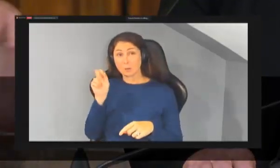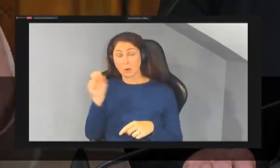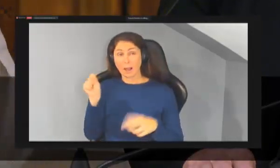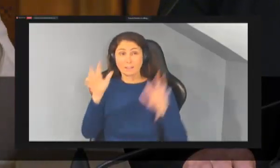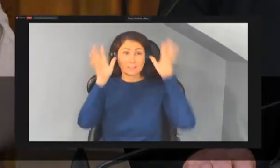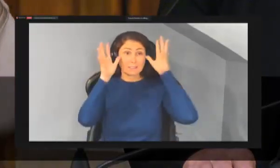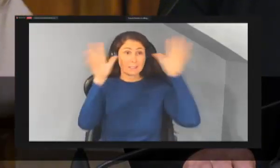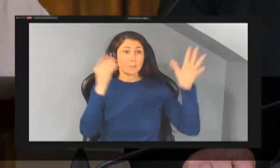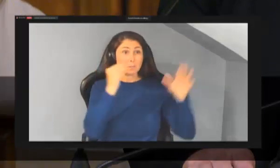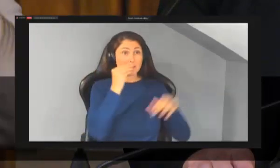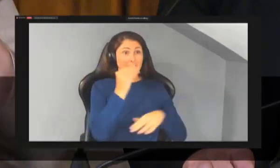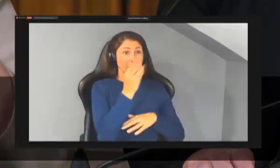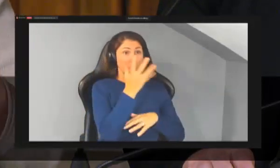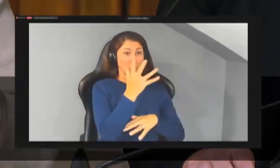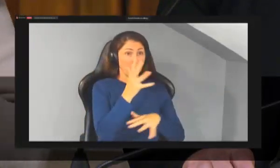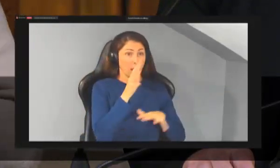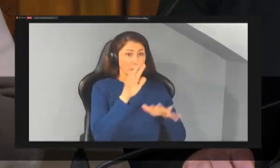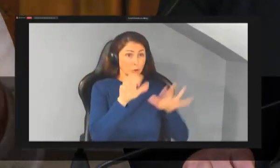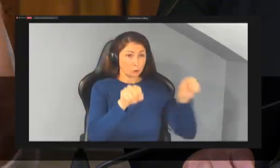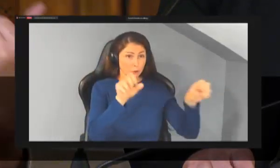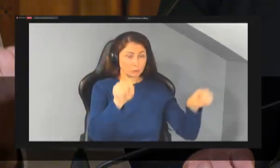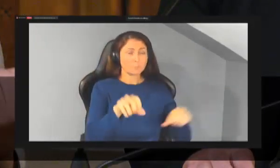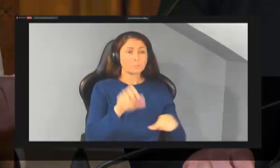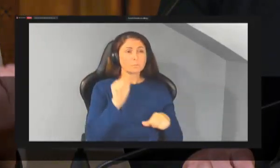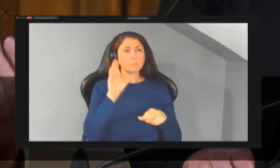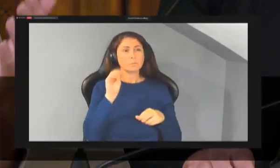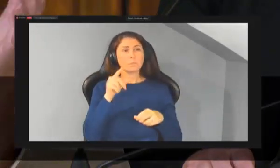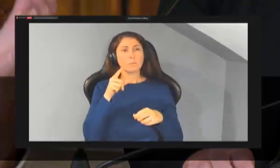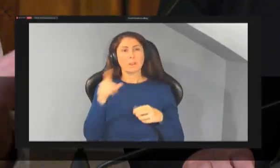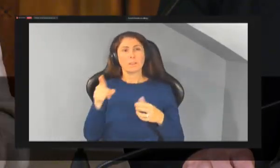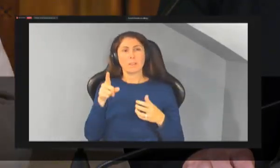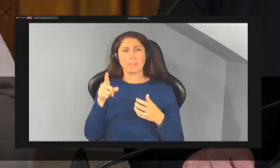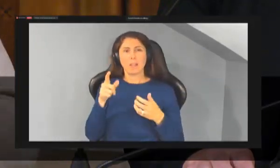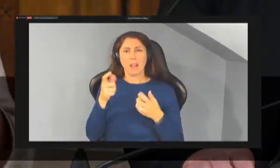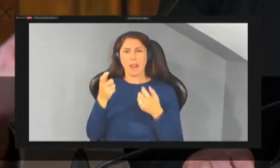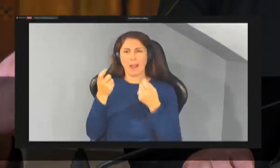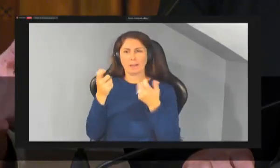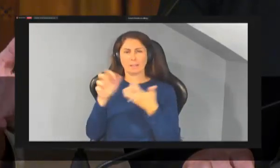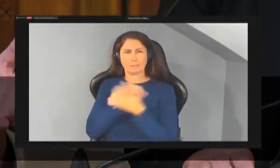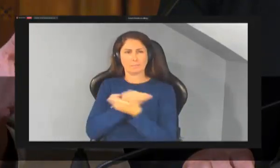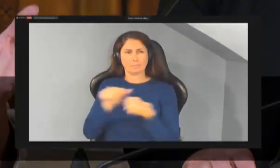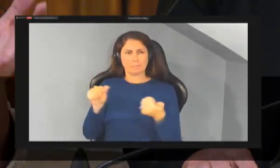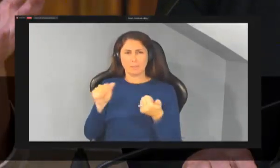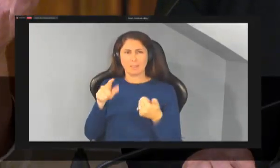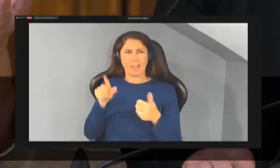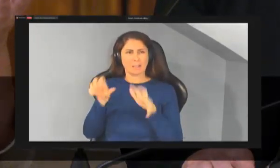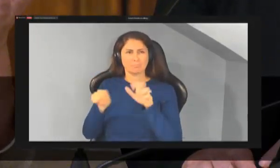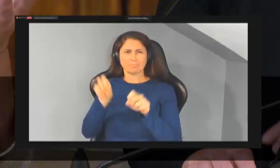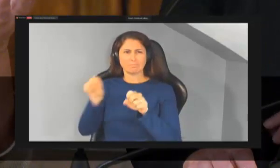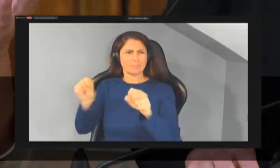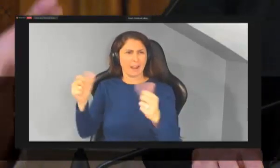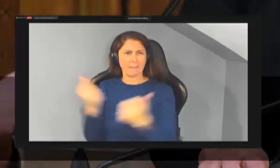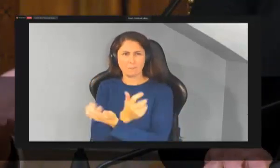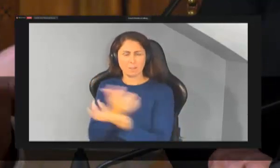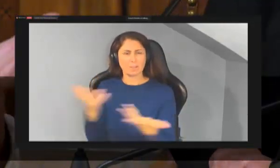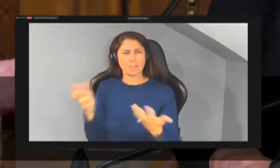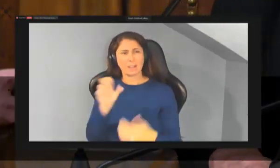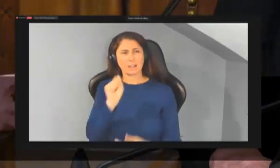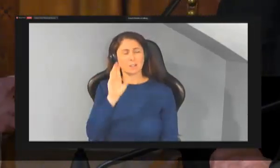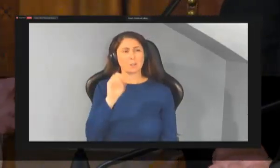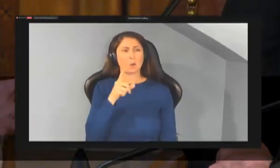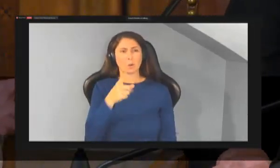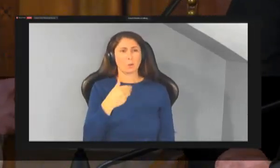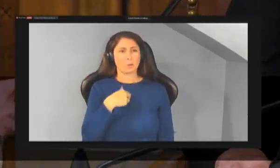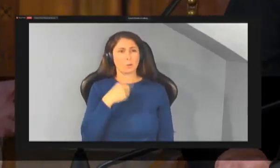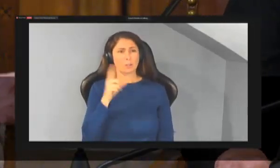they're browsers. And so they've cleared out all of the shrubs and small trees, and so they just devour everything. And so you end up with just bare